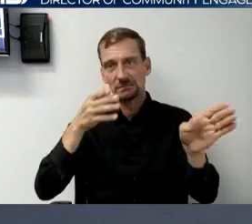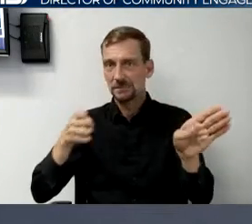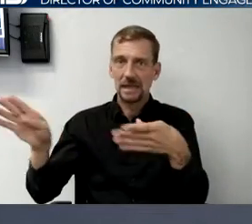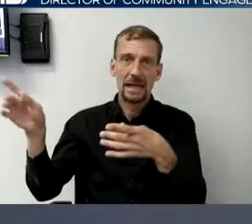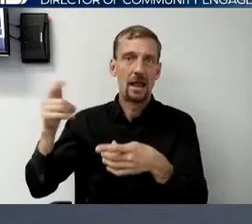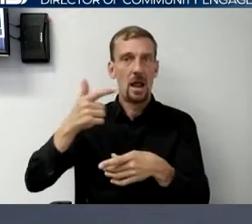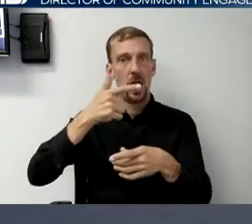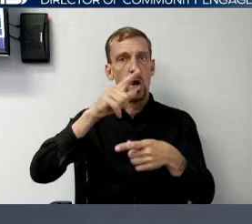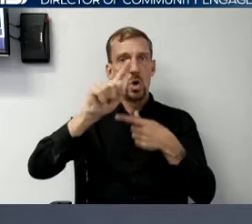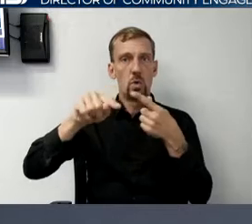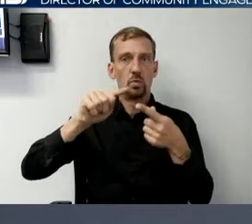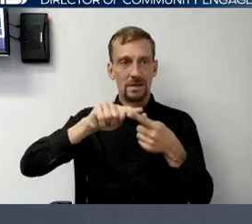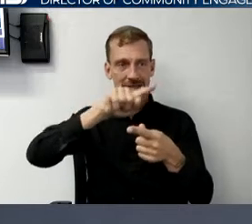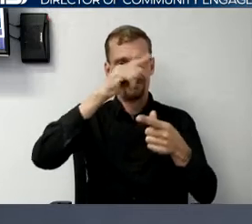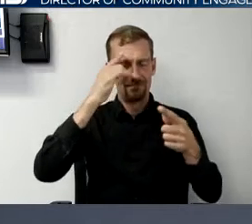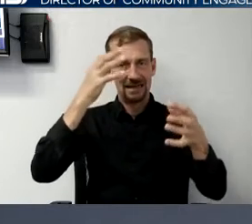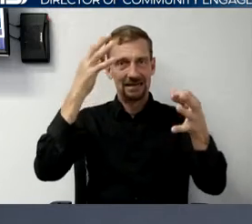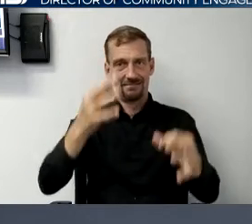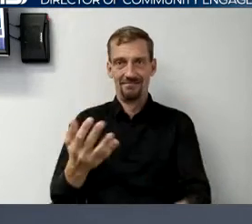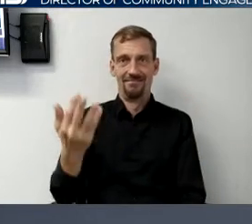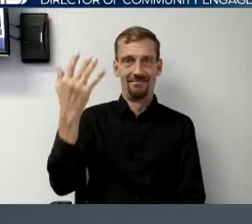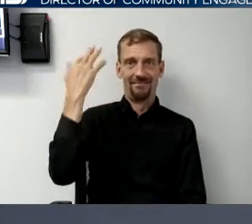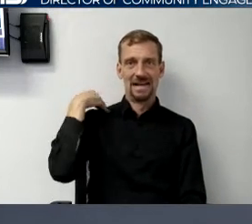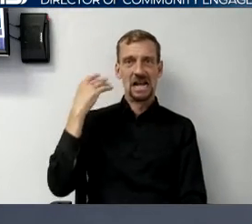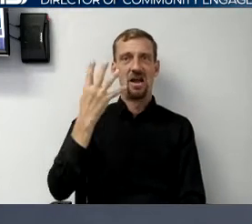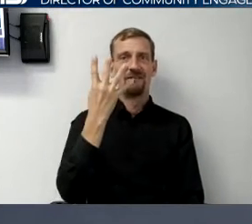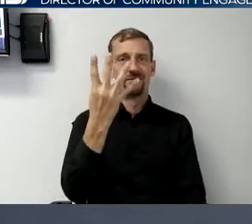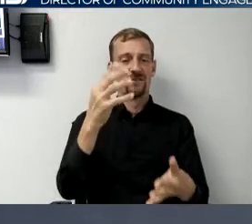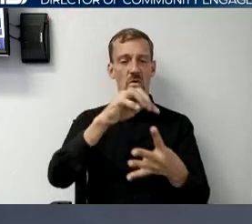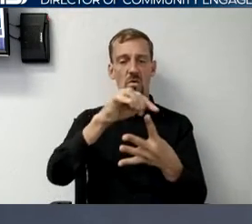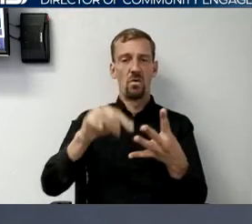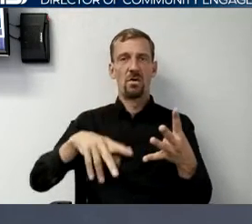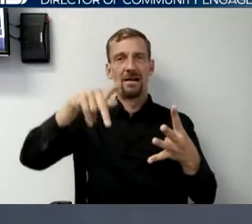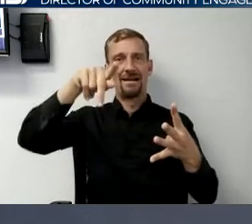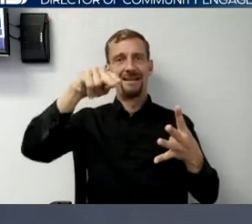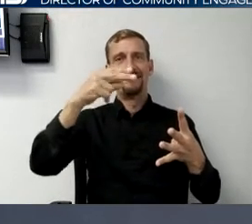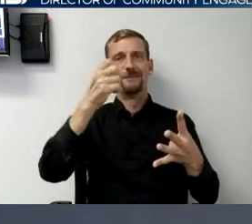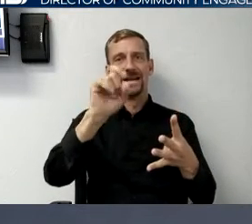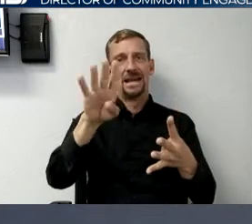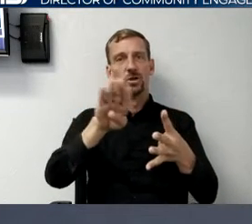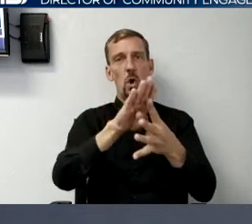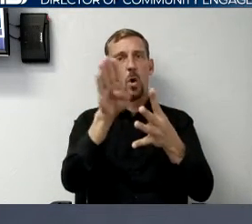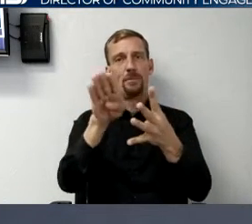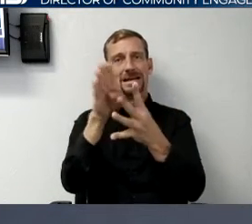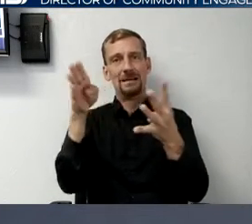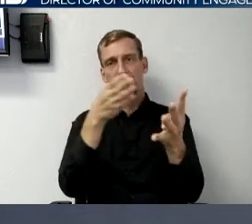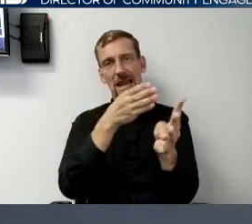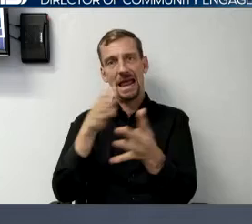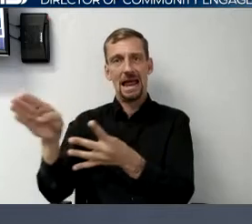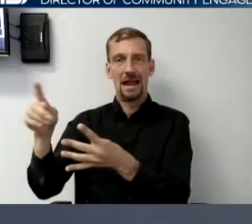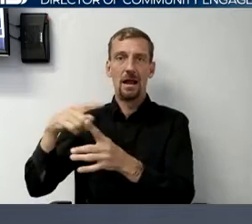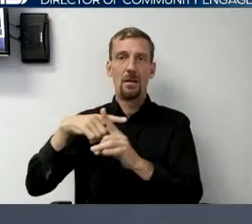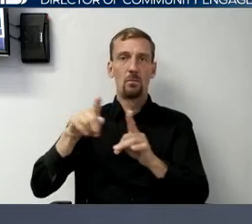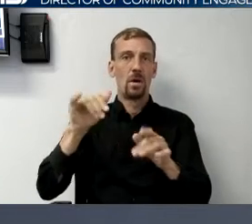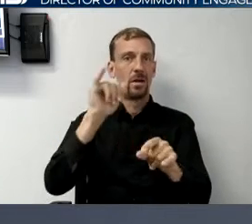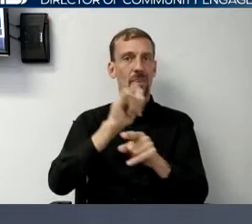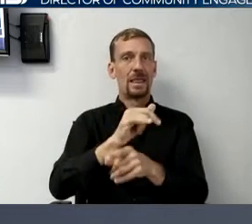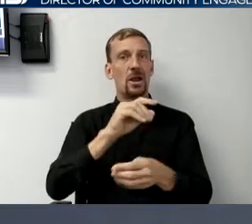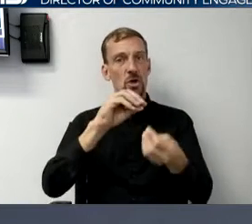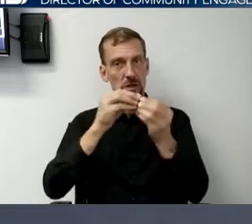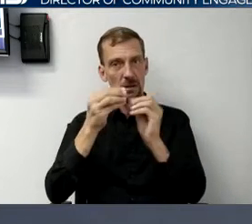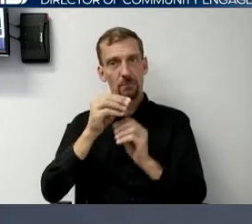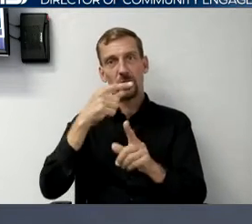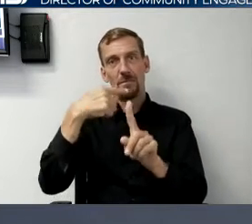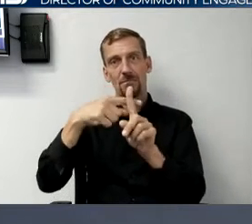his 4-phase reopening plan. But the threshold has been, with respect to a positivity rate, is